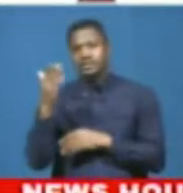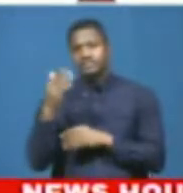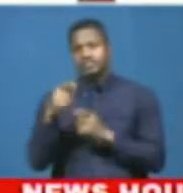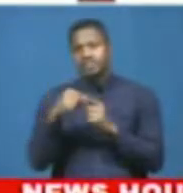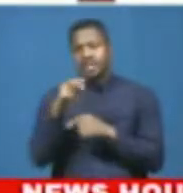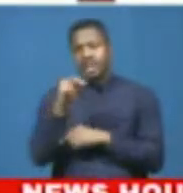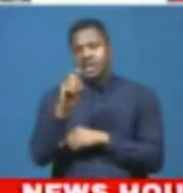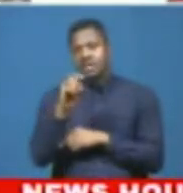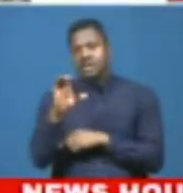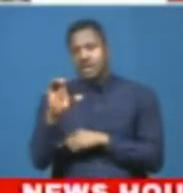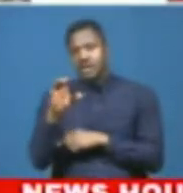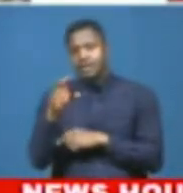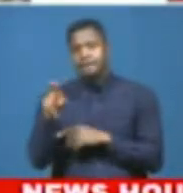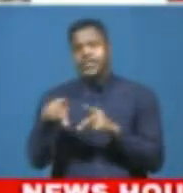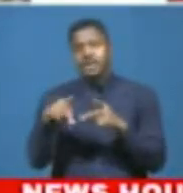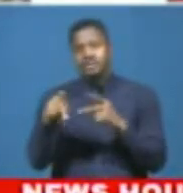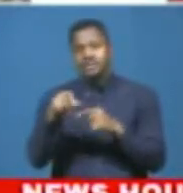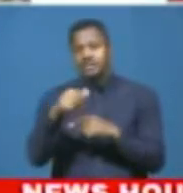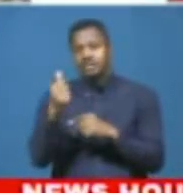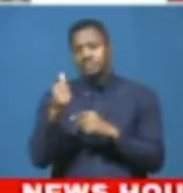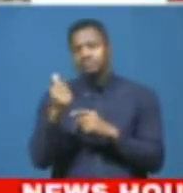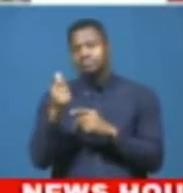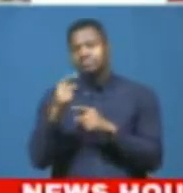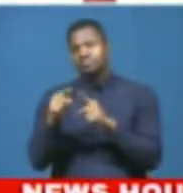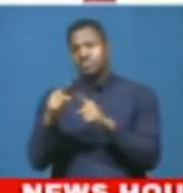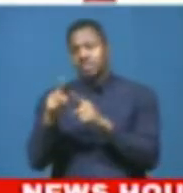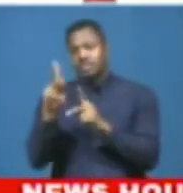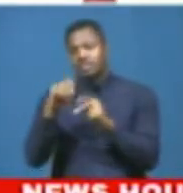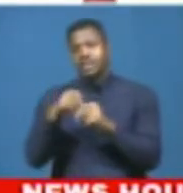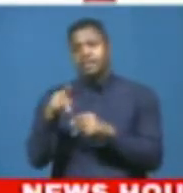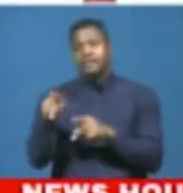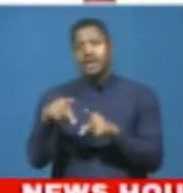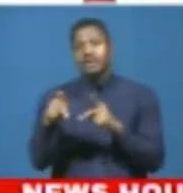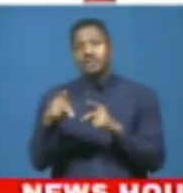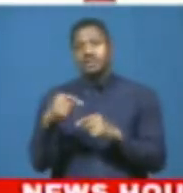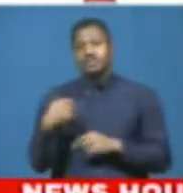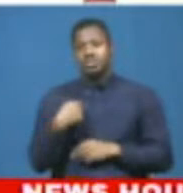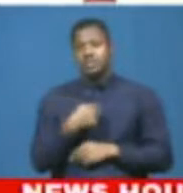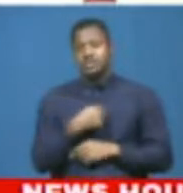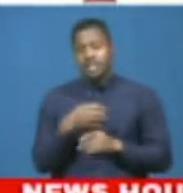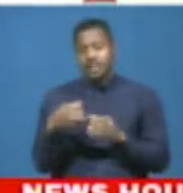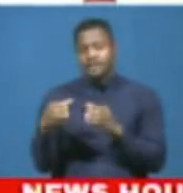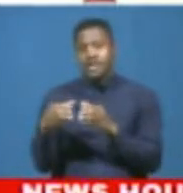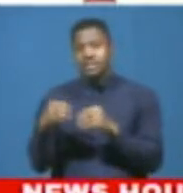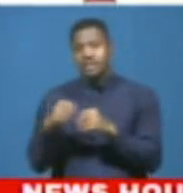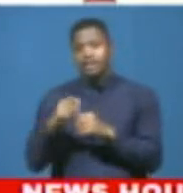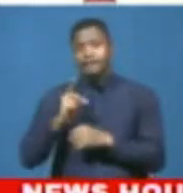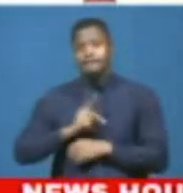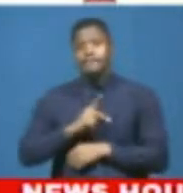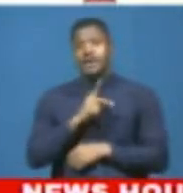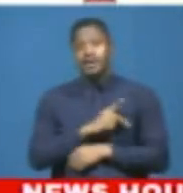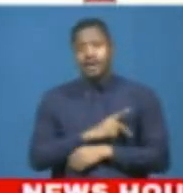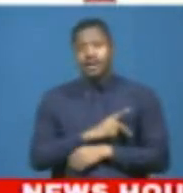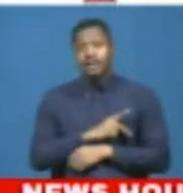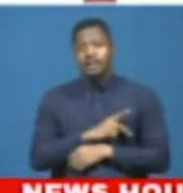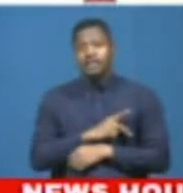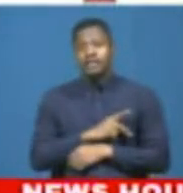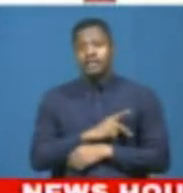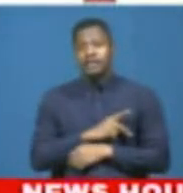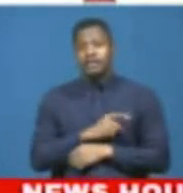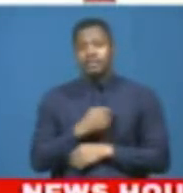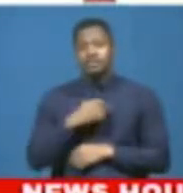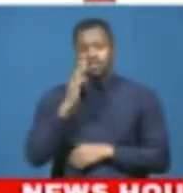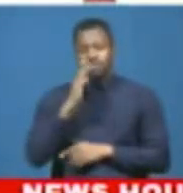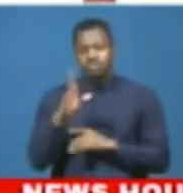NDC party and other stalwarts of the party. We, the minority in parliament, will do